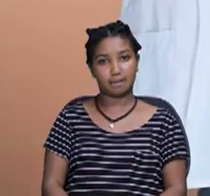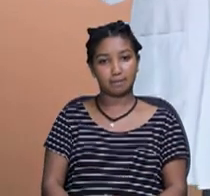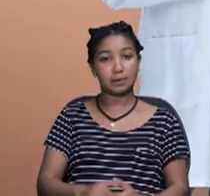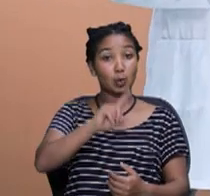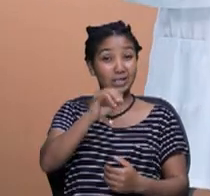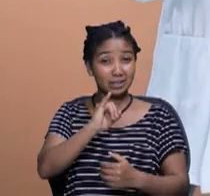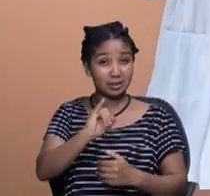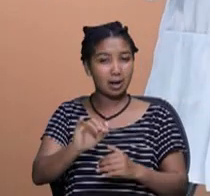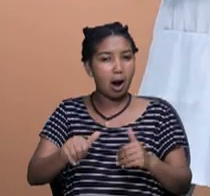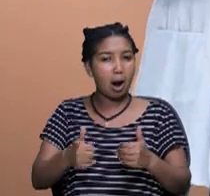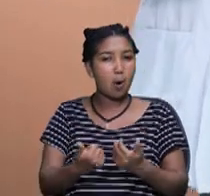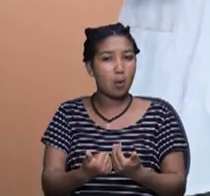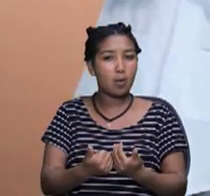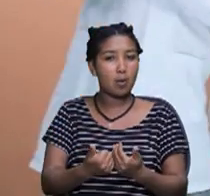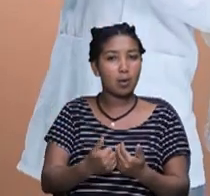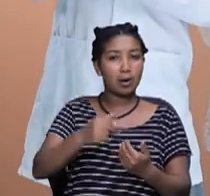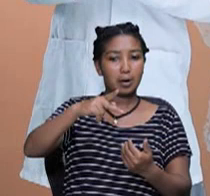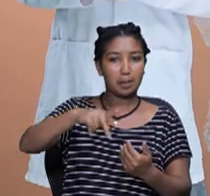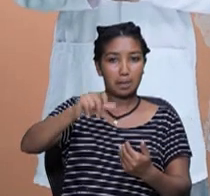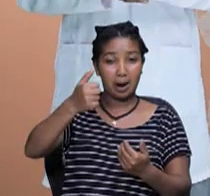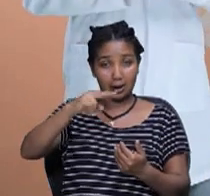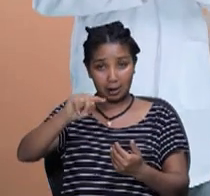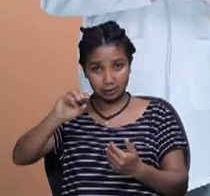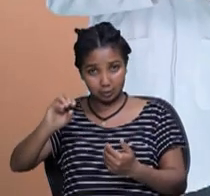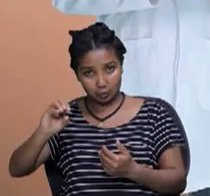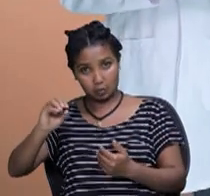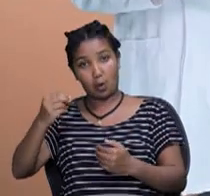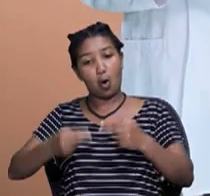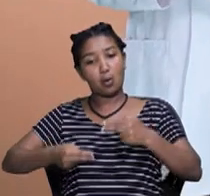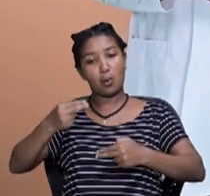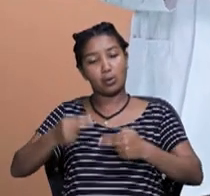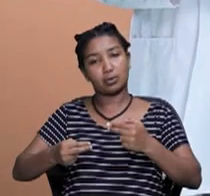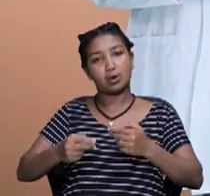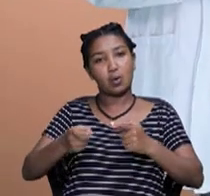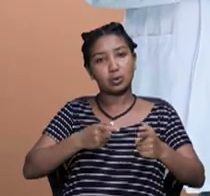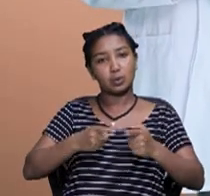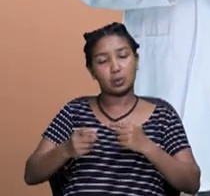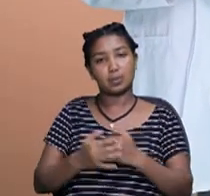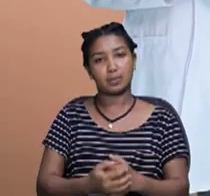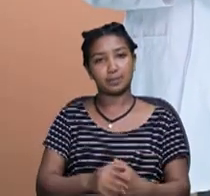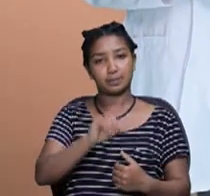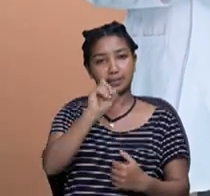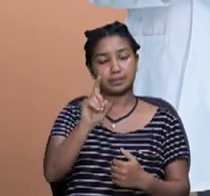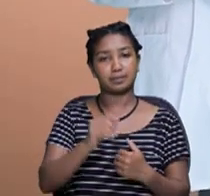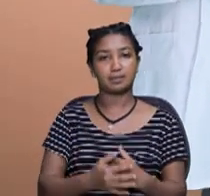The question is, how parathyroid hormone controls the calcium level in the blood?